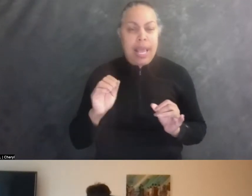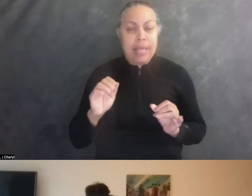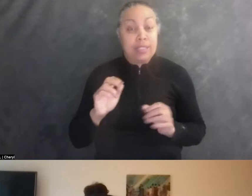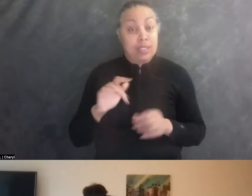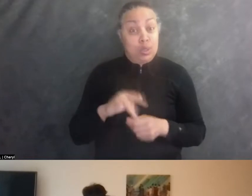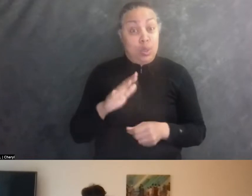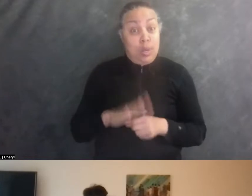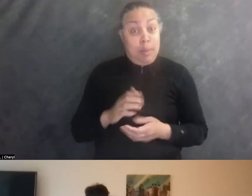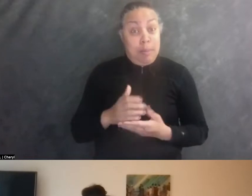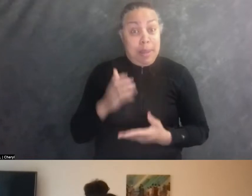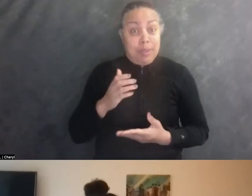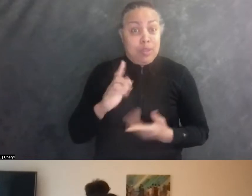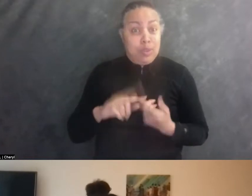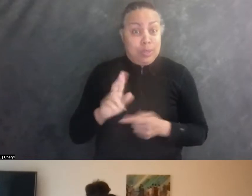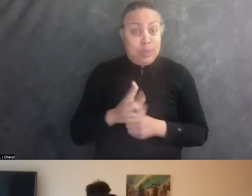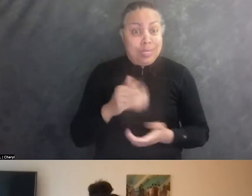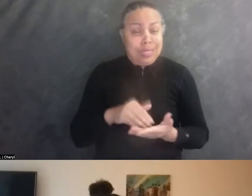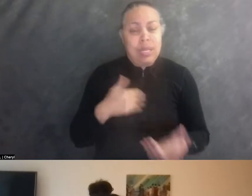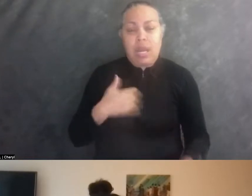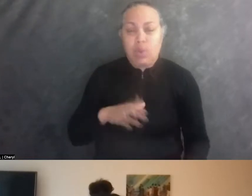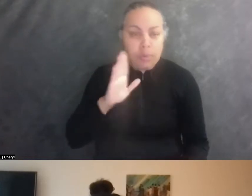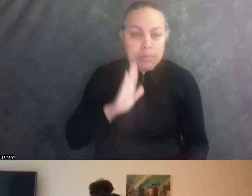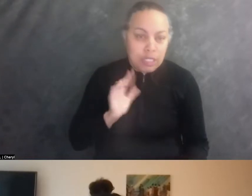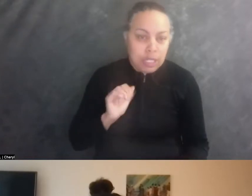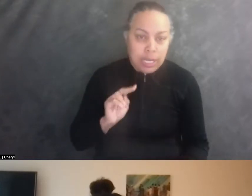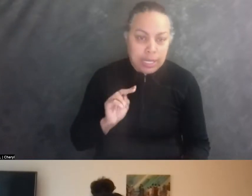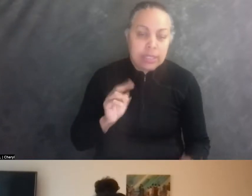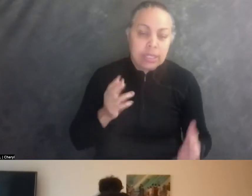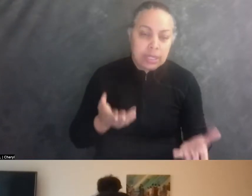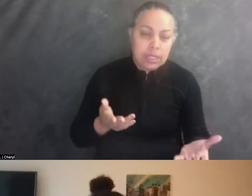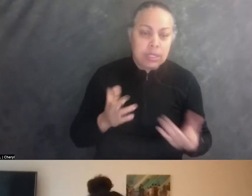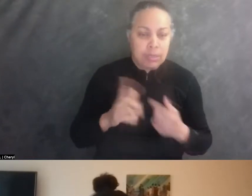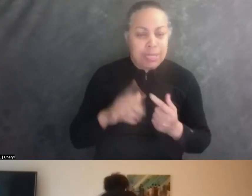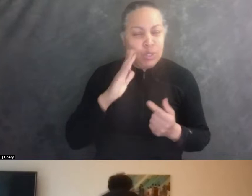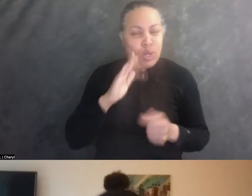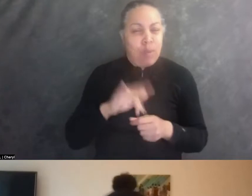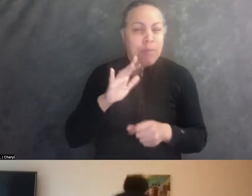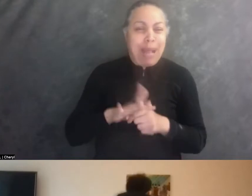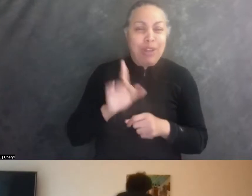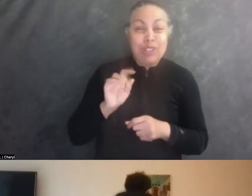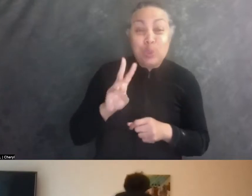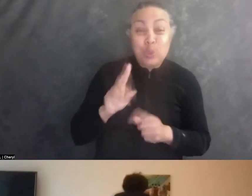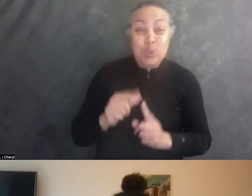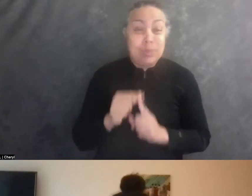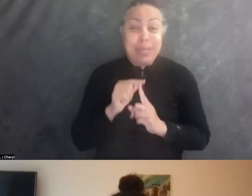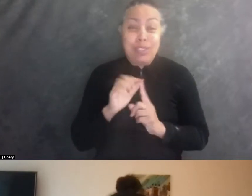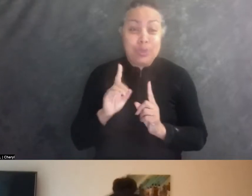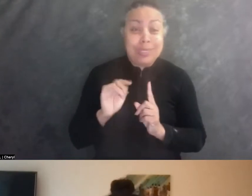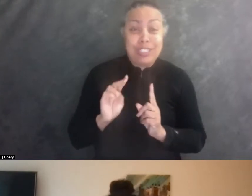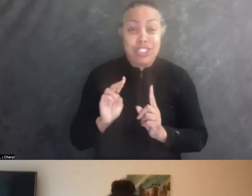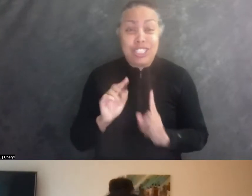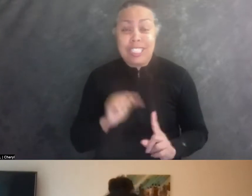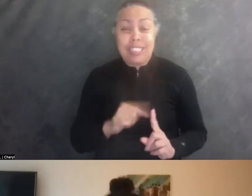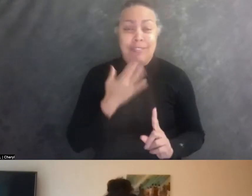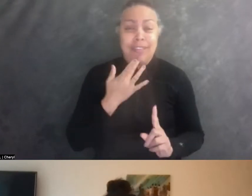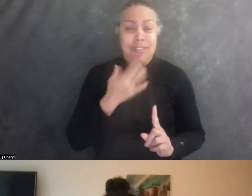is, I don't want to make beer cans, but the Mountain Dew special edition set. And so